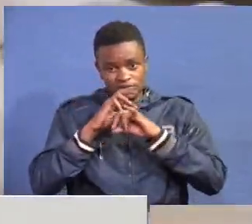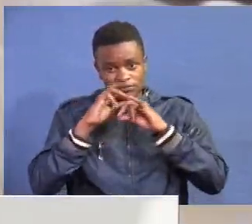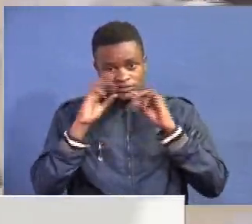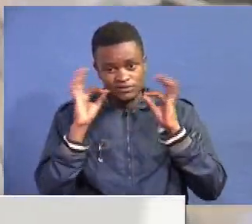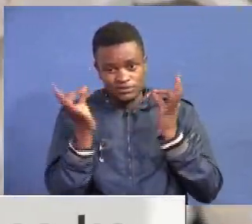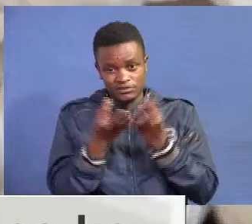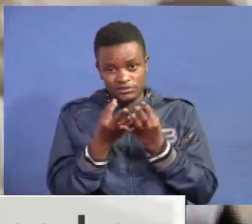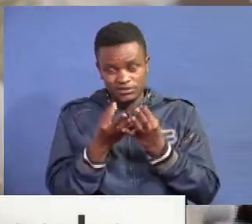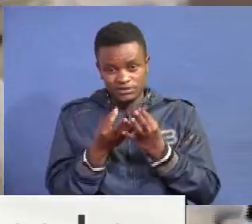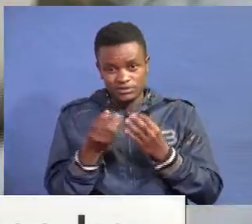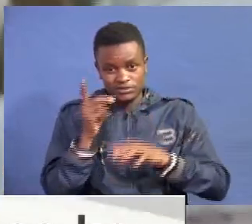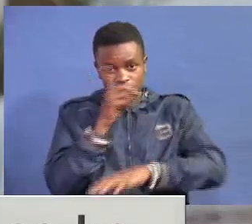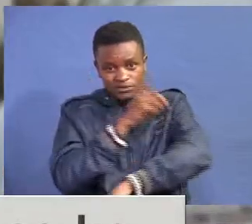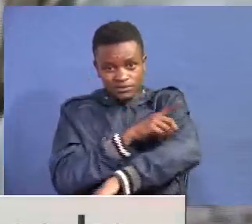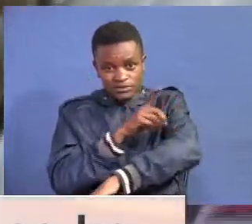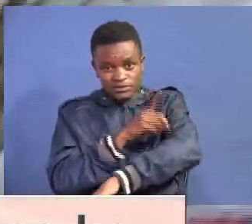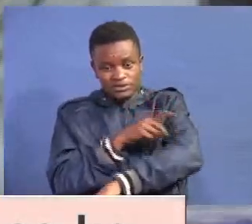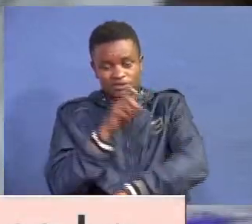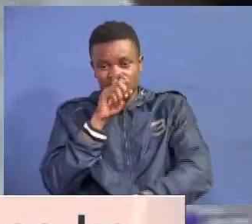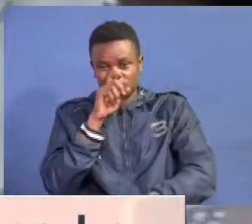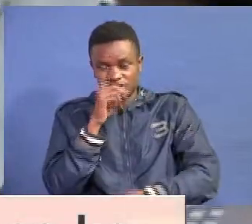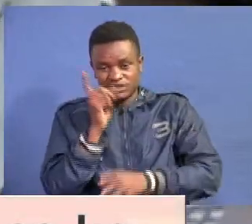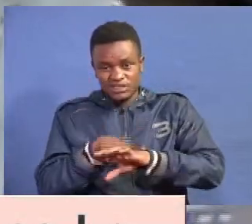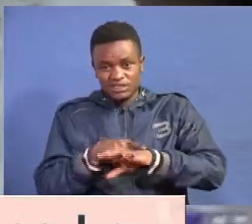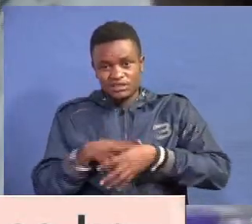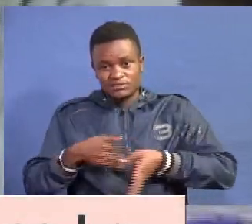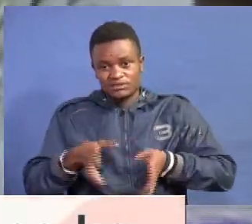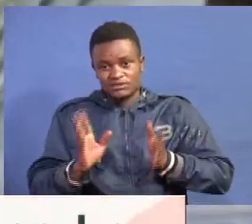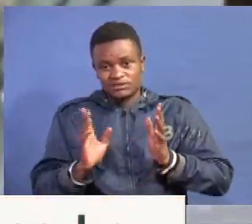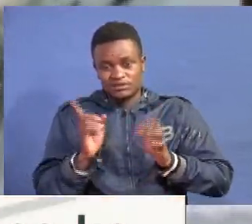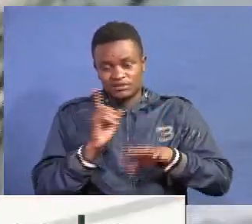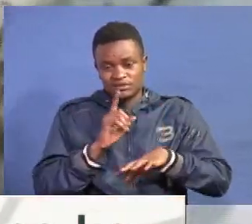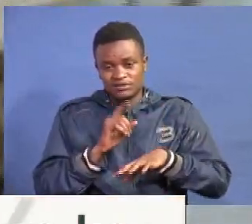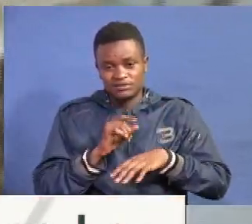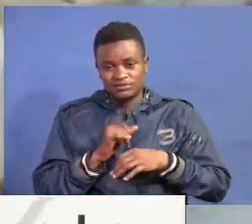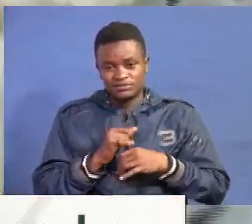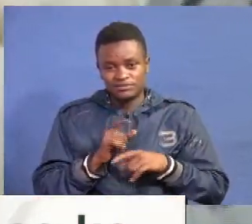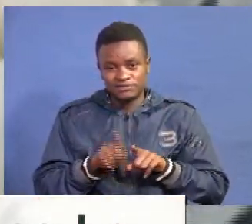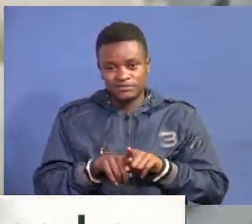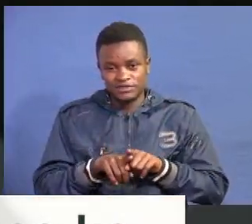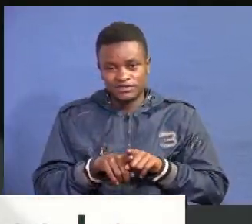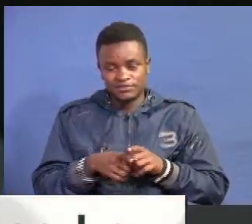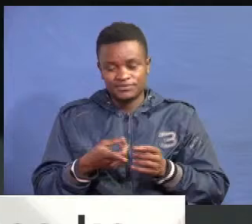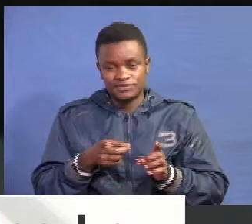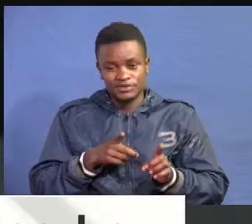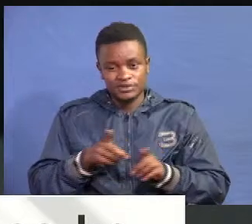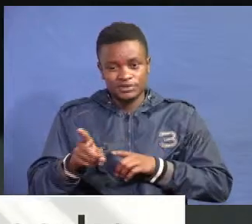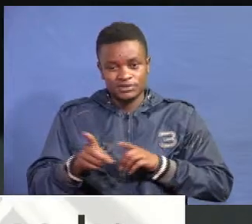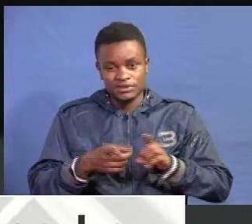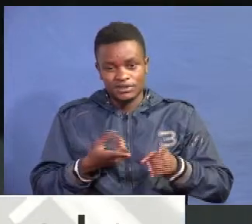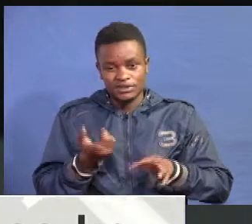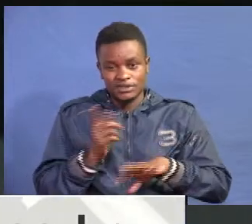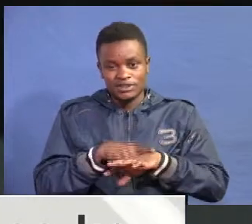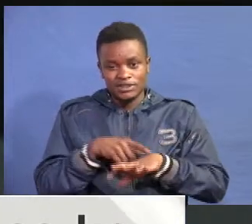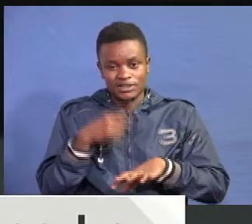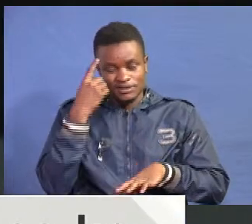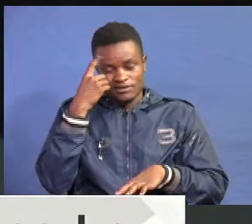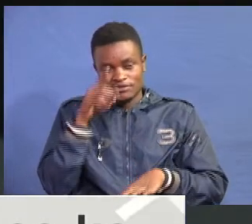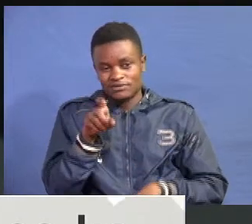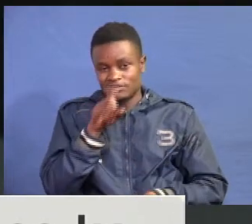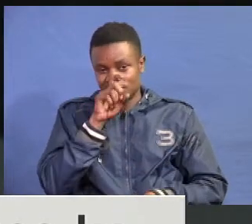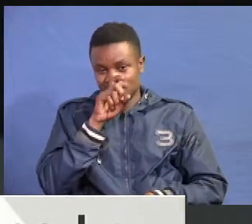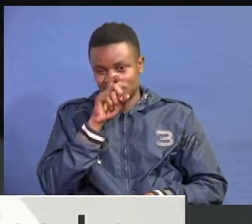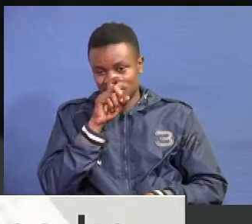they are hatched to enhance their survival, just as Cheruyot does. During the entire life of a chicken within a farm